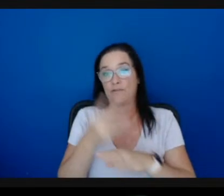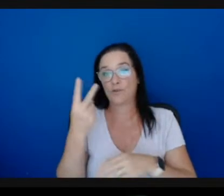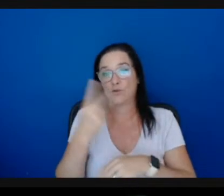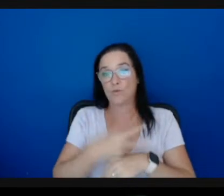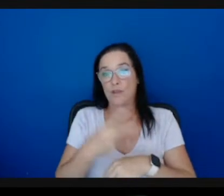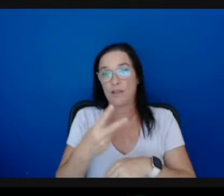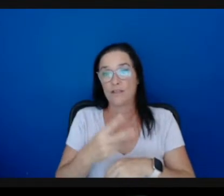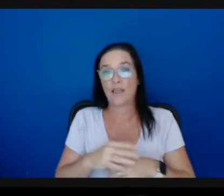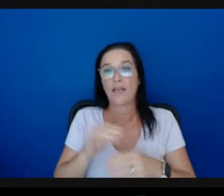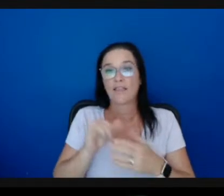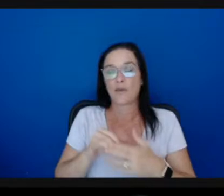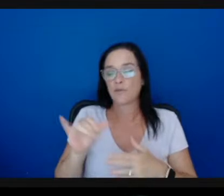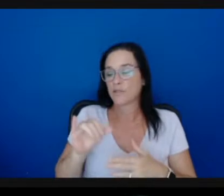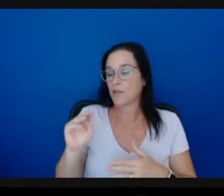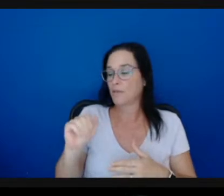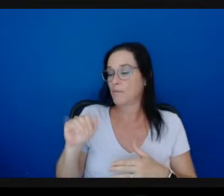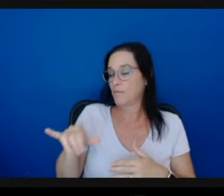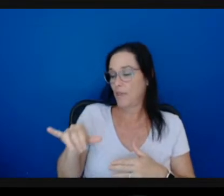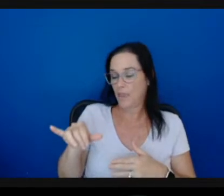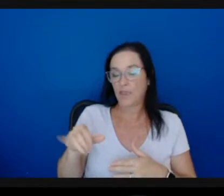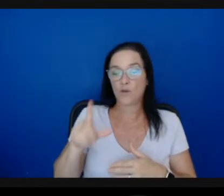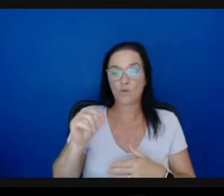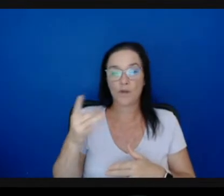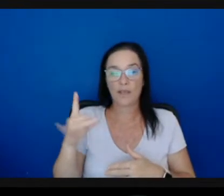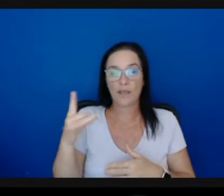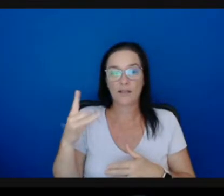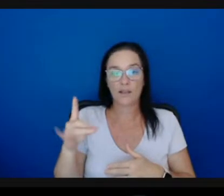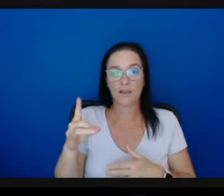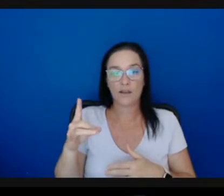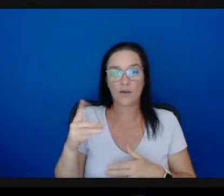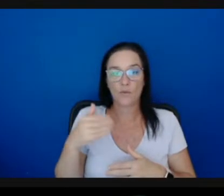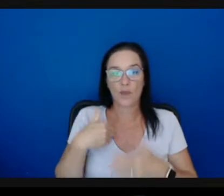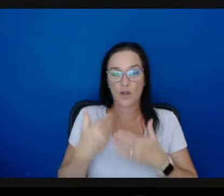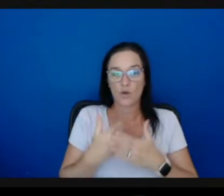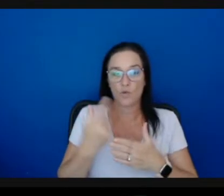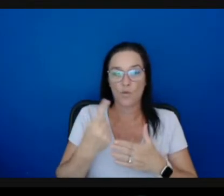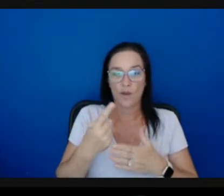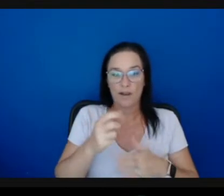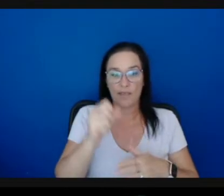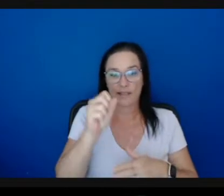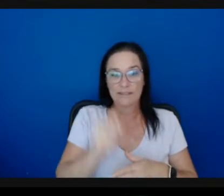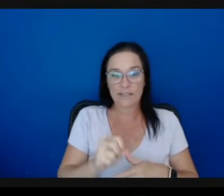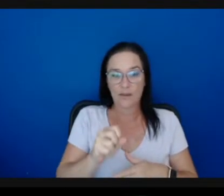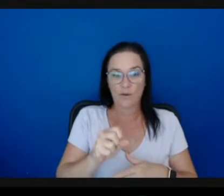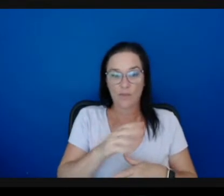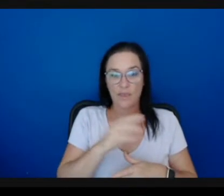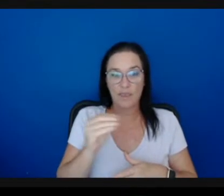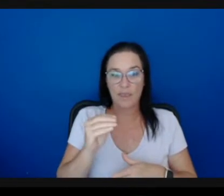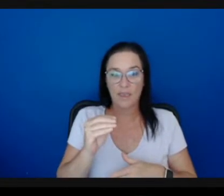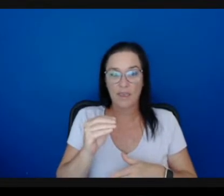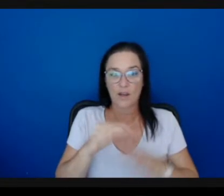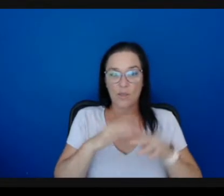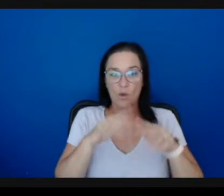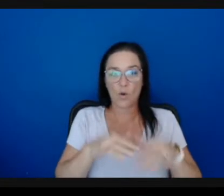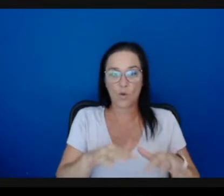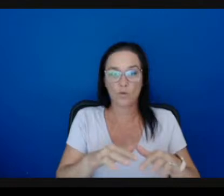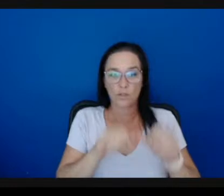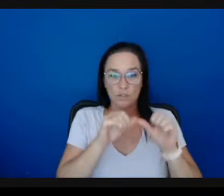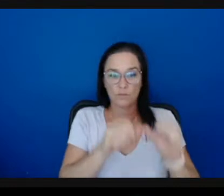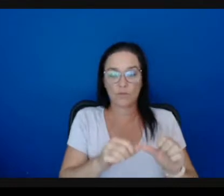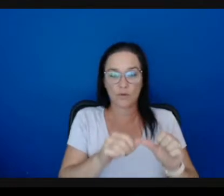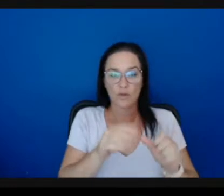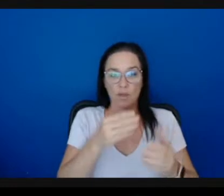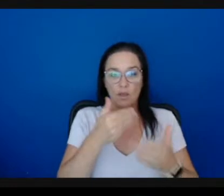in 2018, where we had a breakout to the south and ocean entry that lasted 2 days at Mackenzie, near